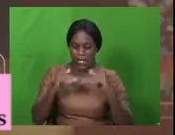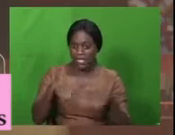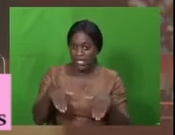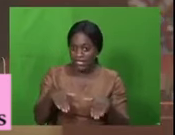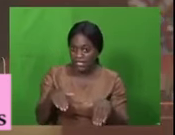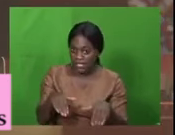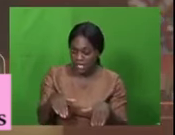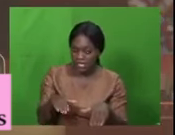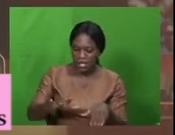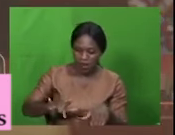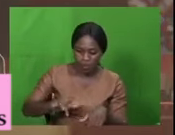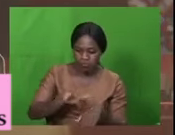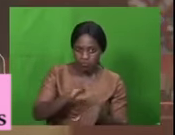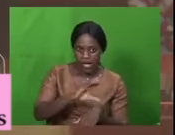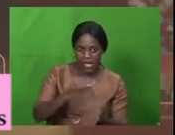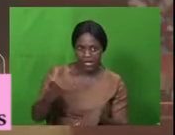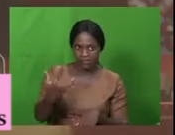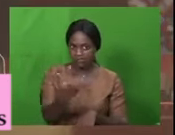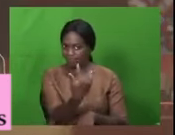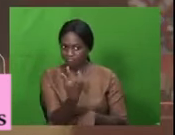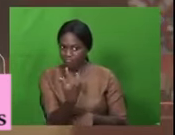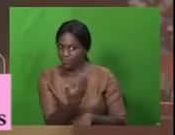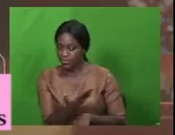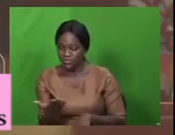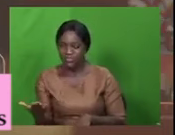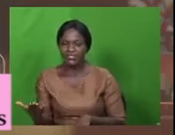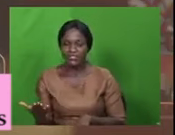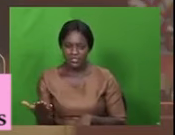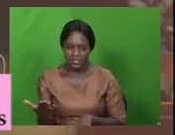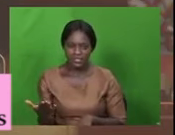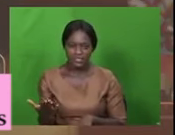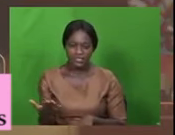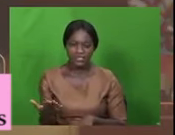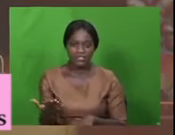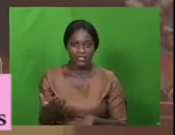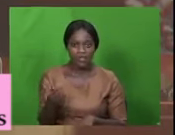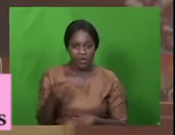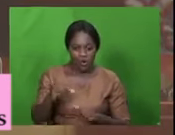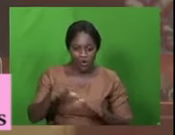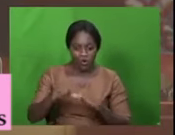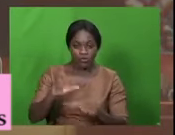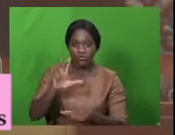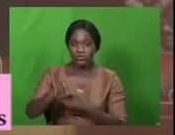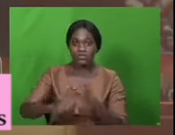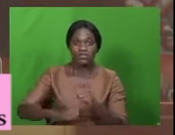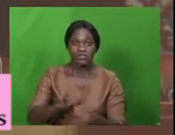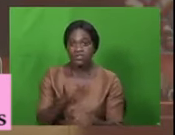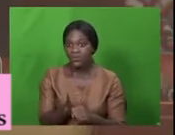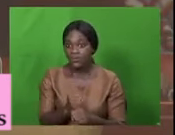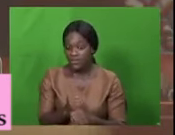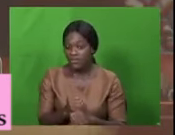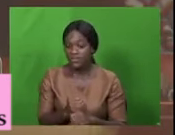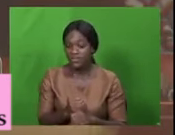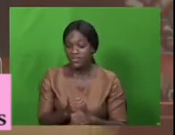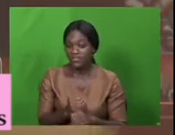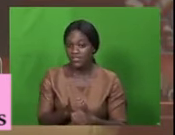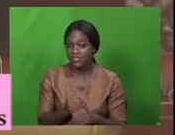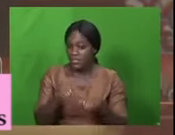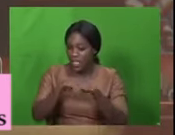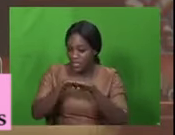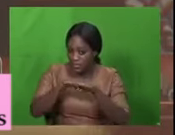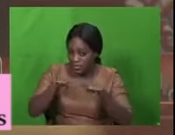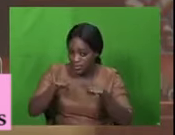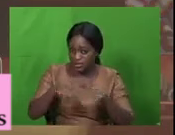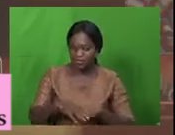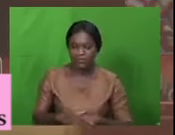our exports and imports, has been in surplus for 3 consecutive years. Our current